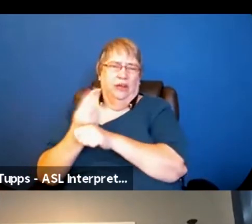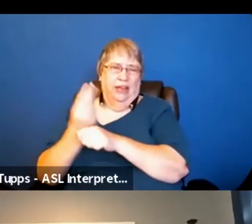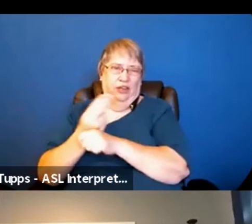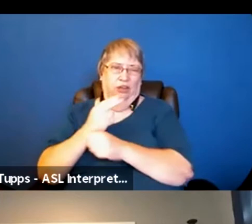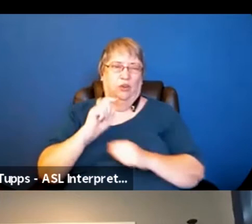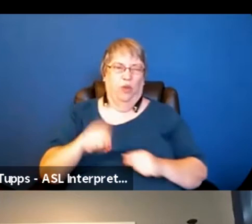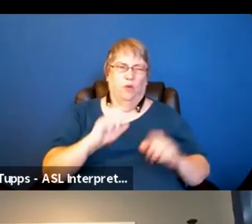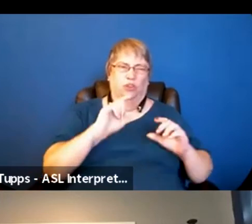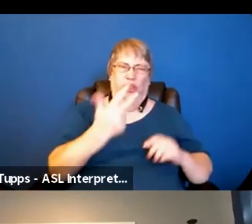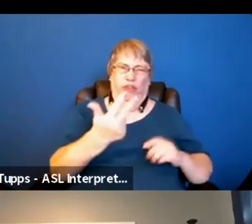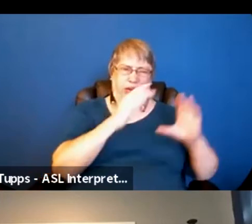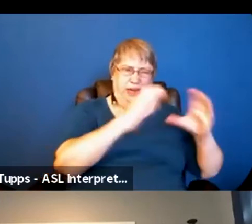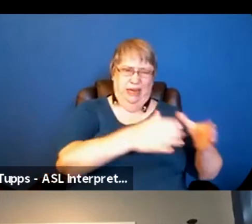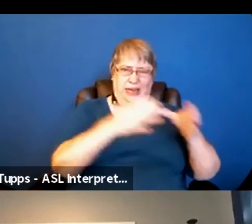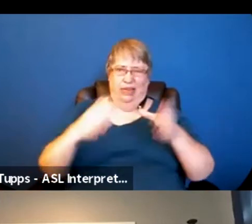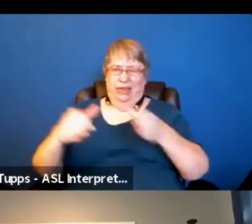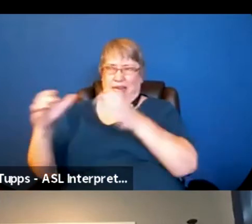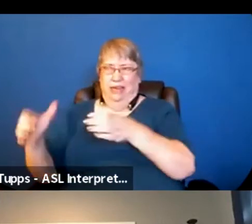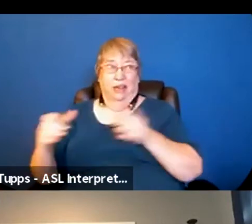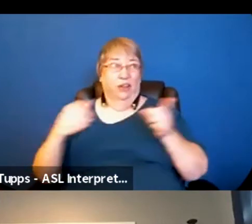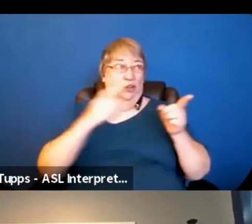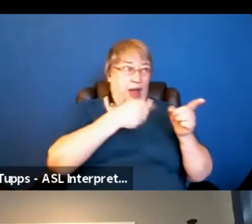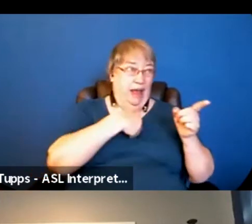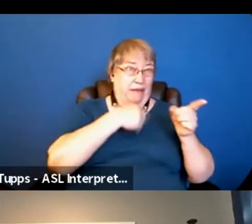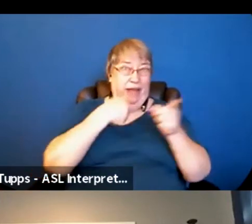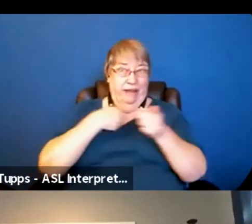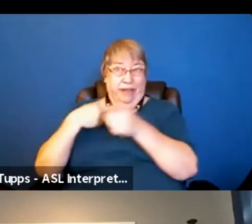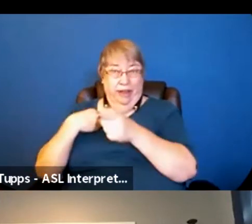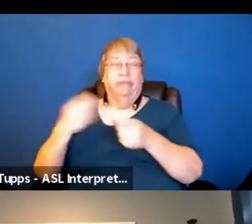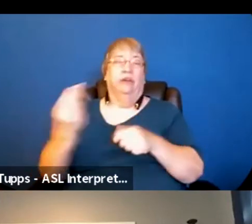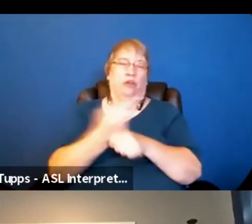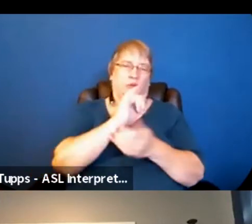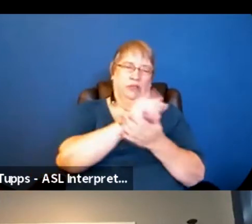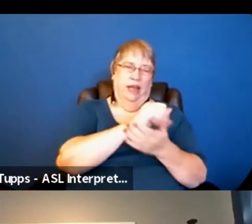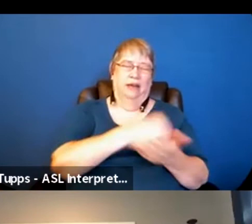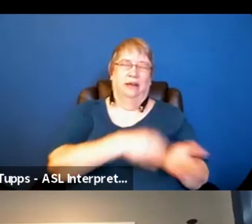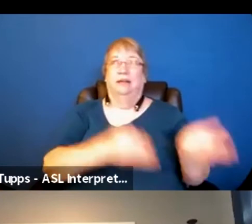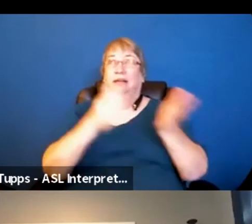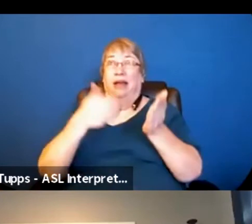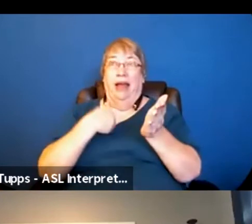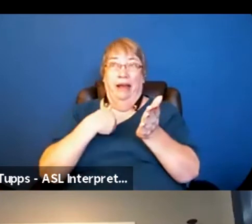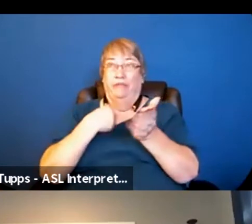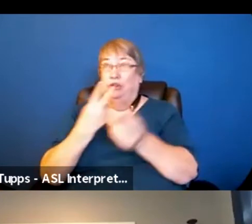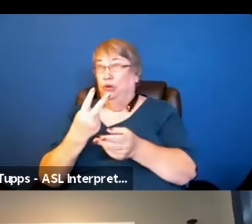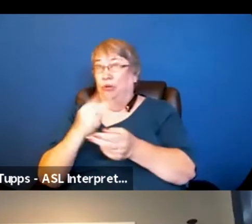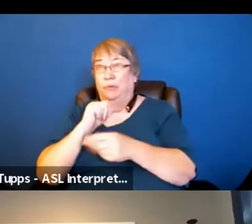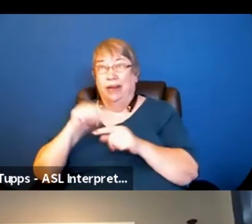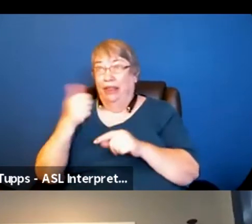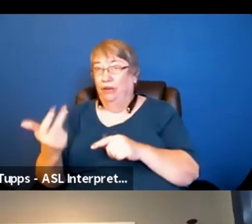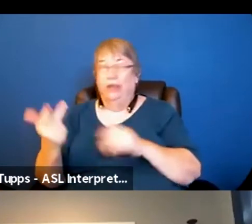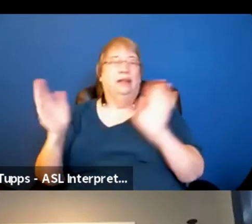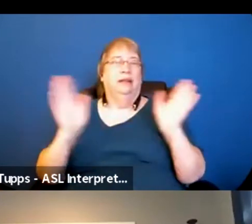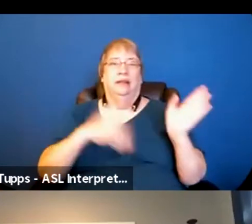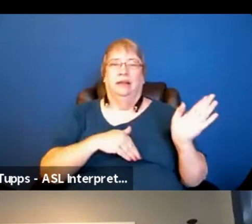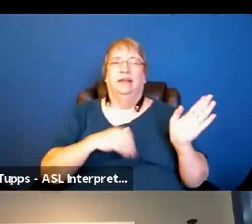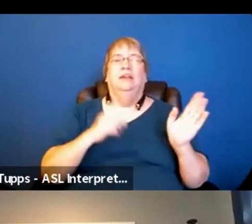it's really just trying to combine them in creative ways to, again, illustrate that picture, create that puzzle, put the